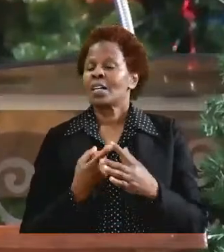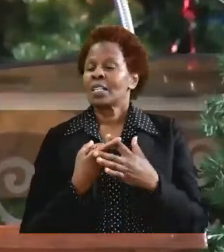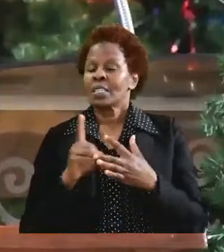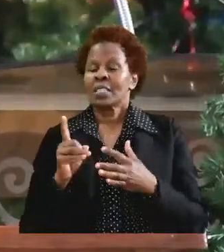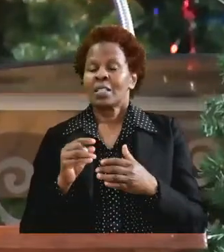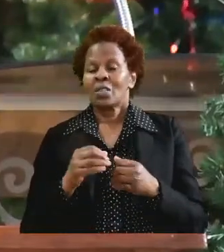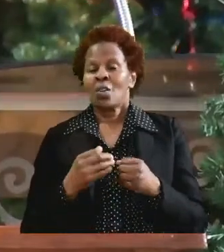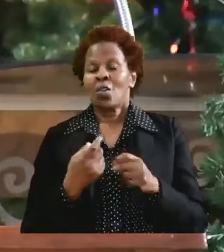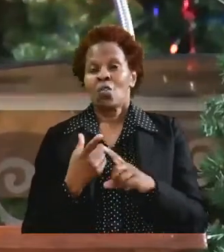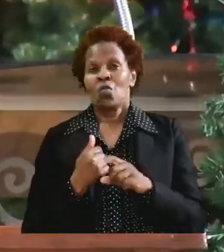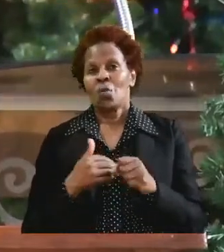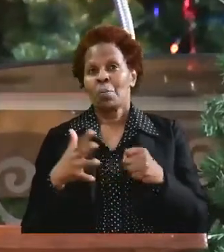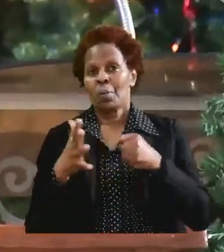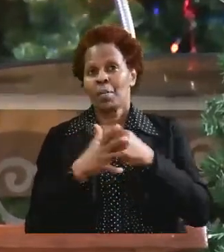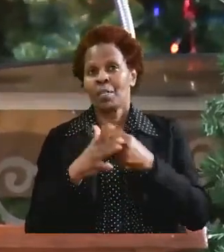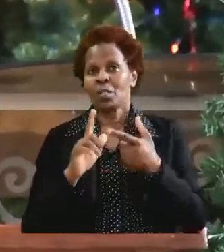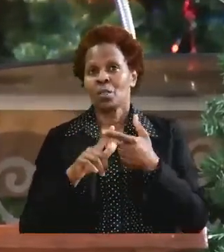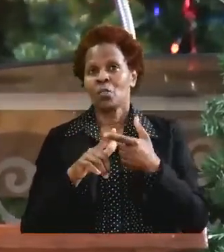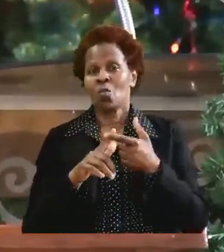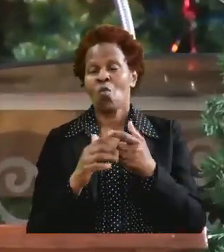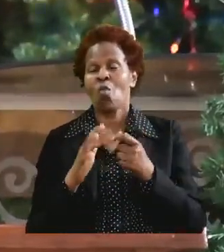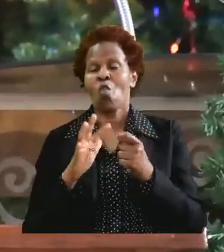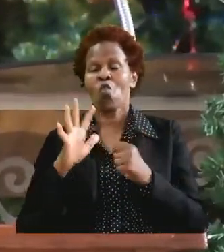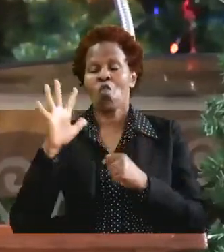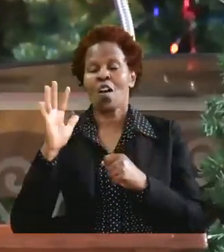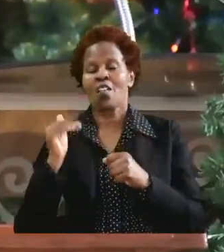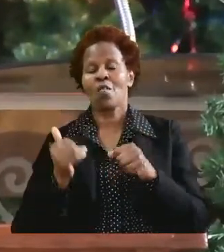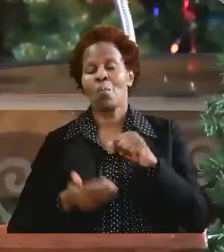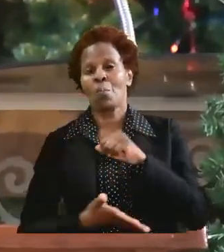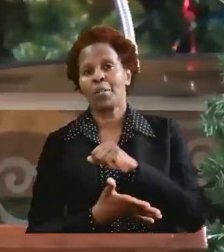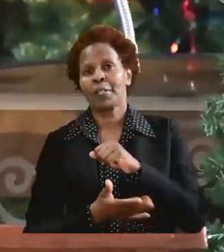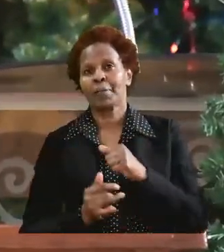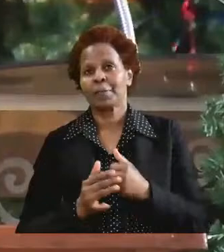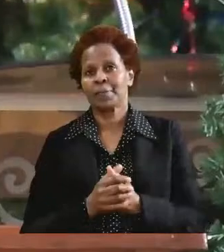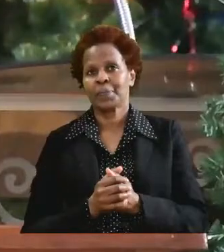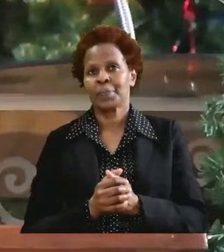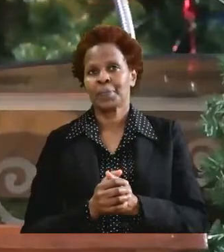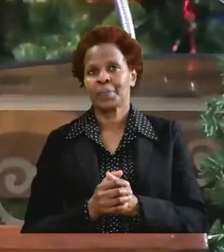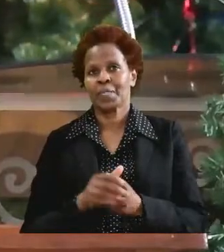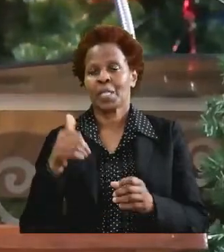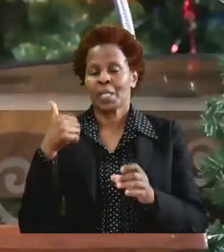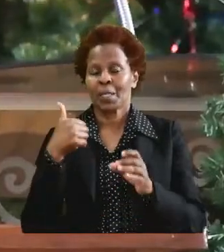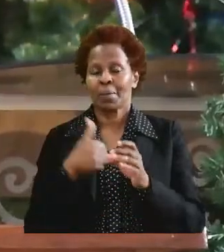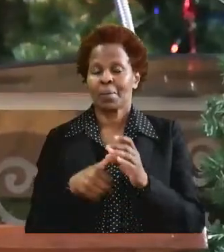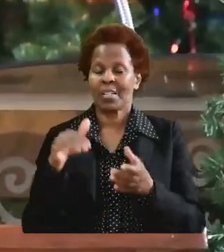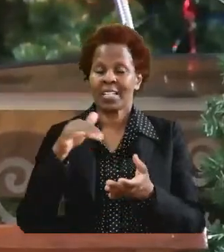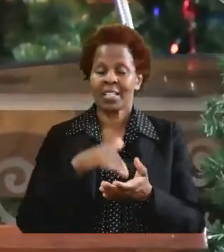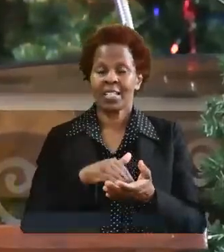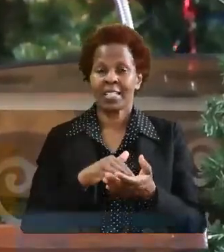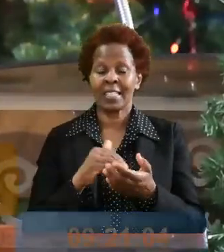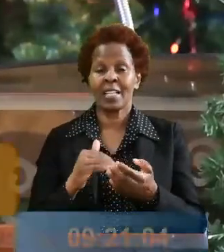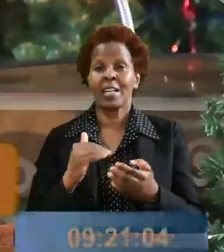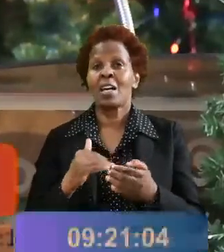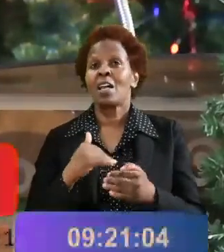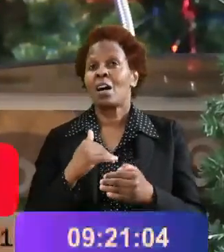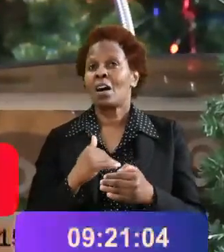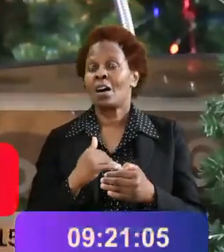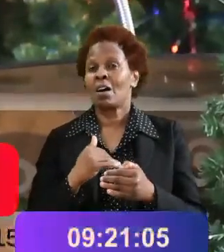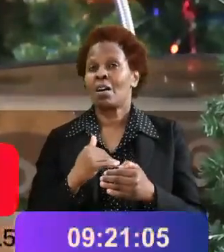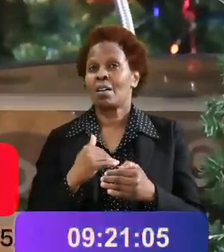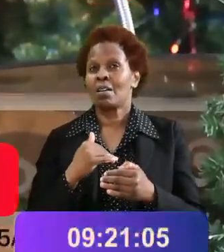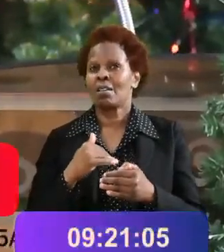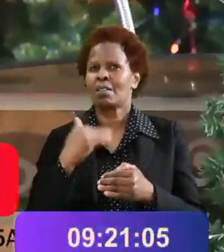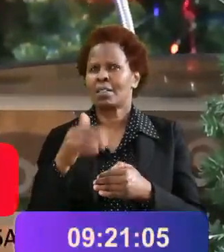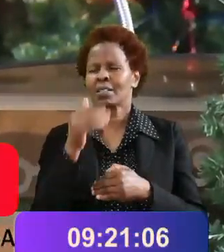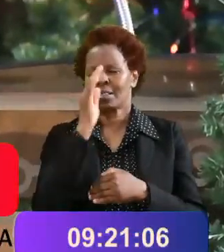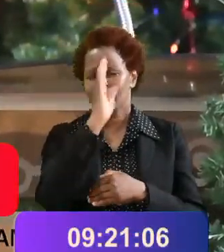9 p.m. to 5 a.m. Also, we remember coming Sunday, it will be fast,